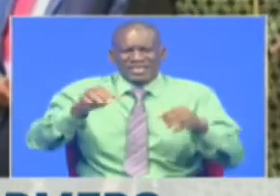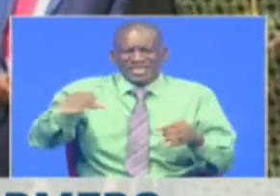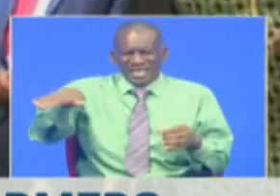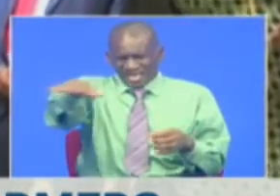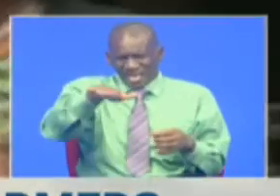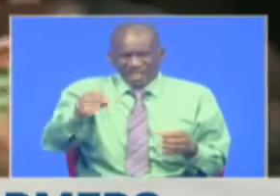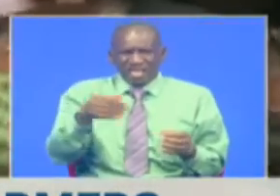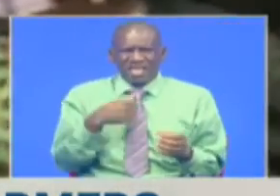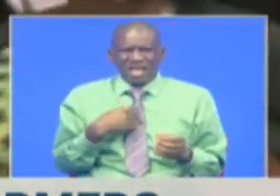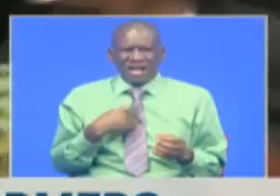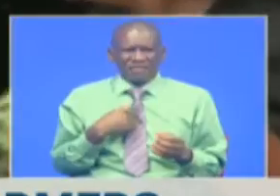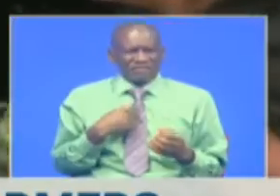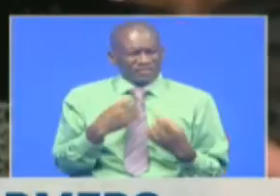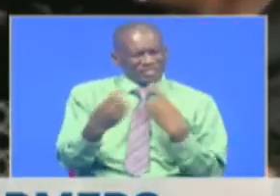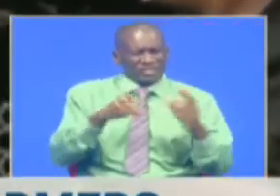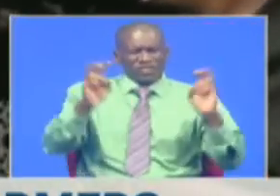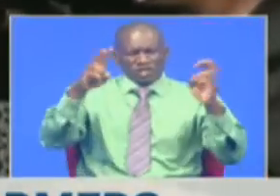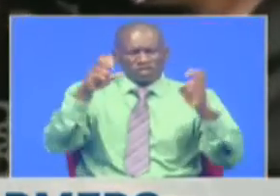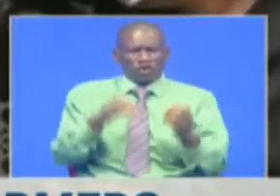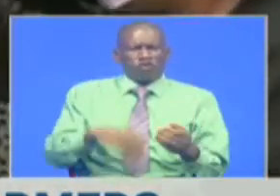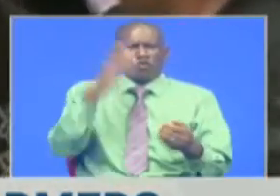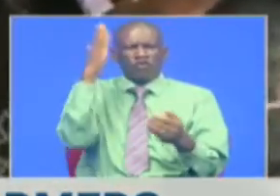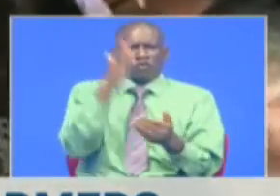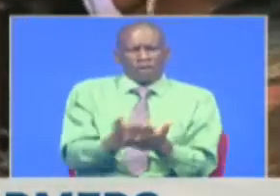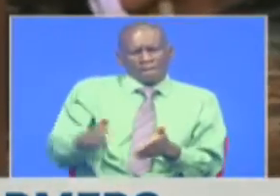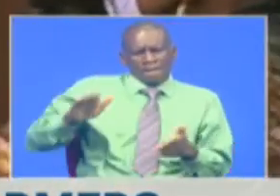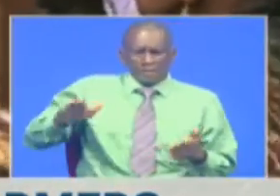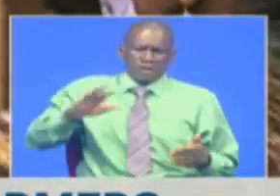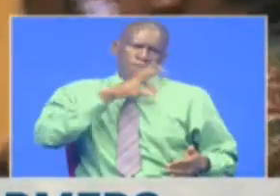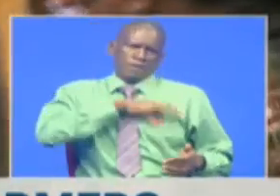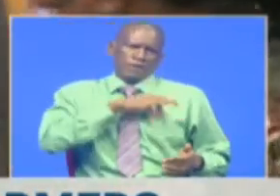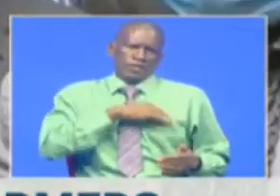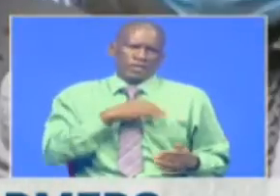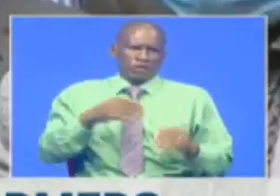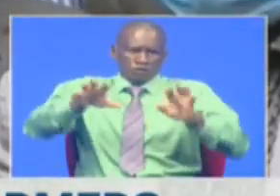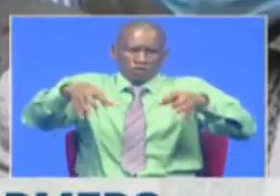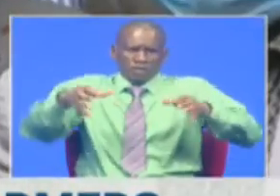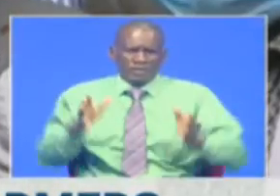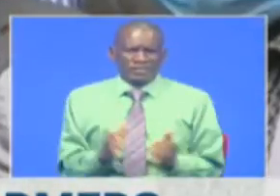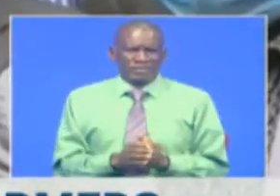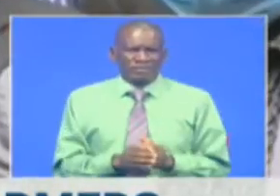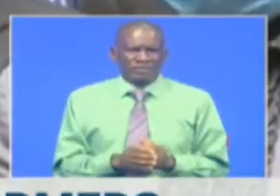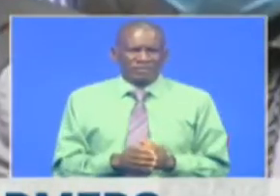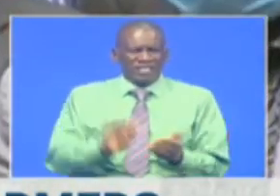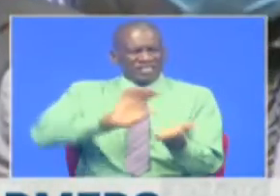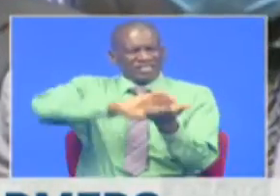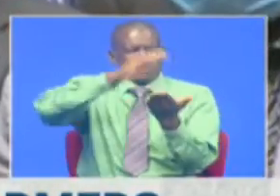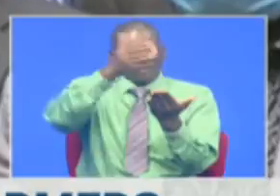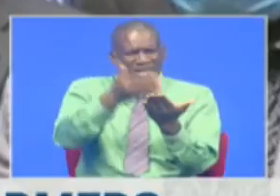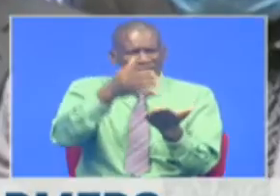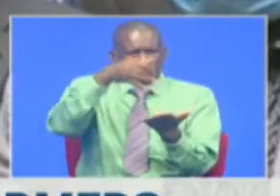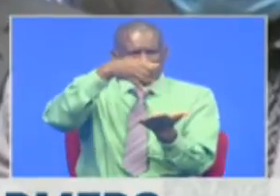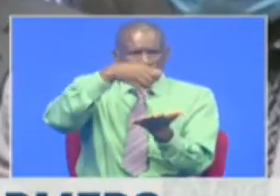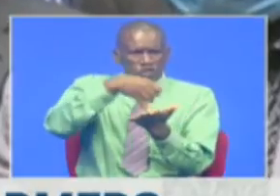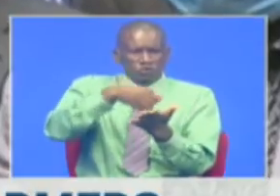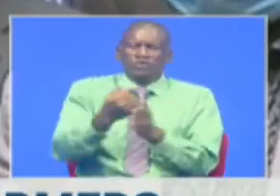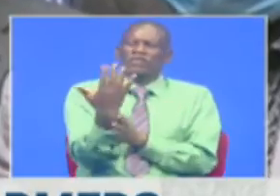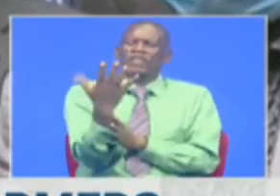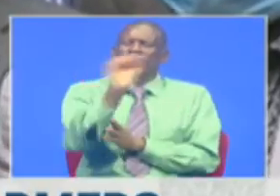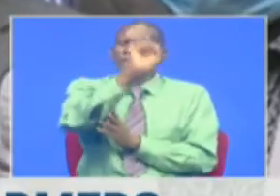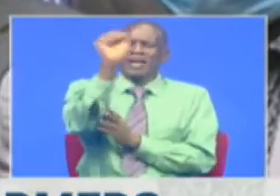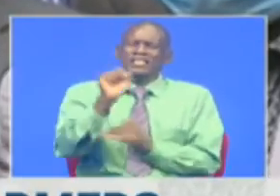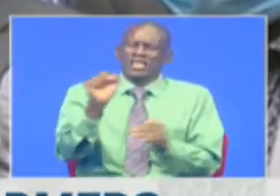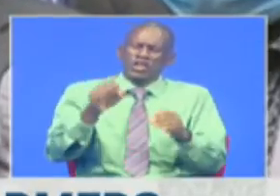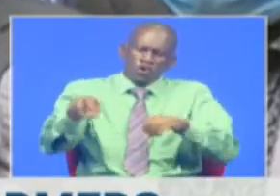have revisited the issue of guaranteed minimum return for farmers. The fund should constitute 5% of